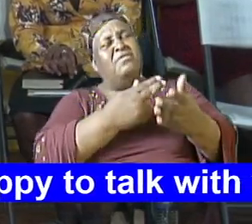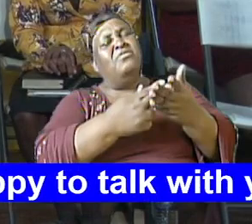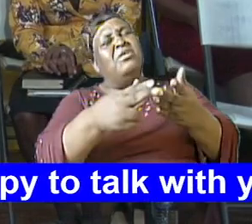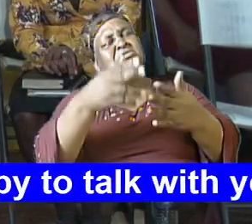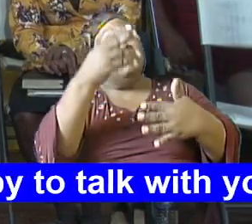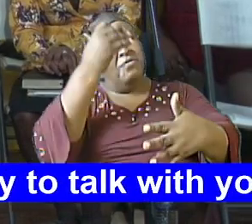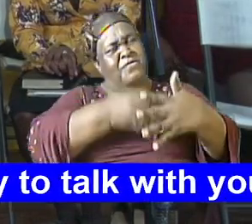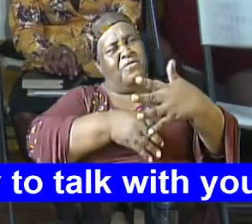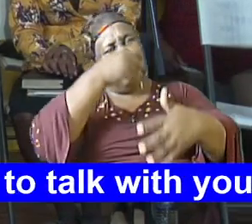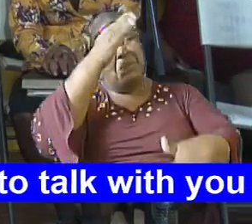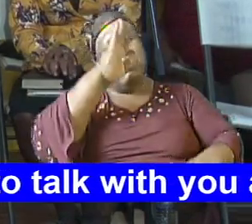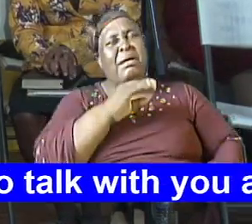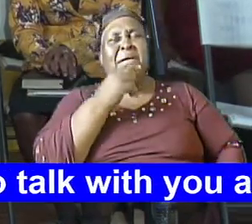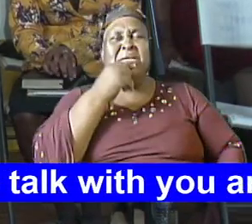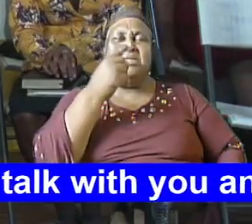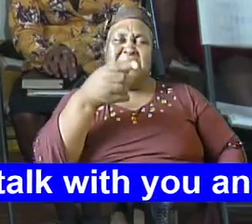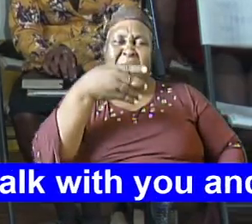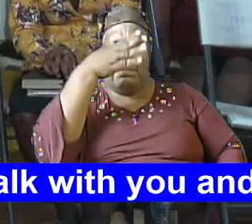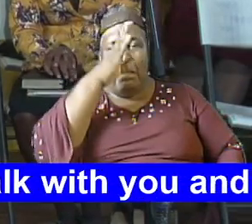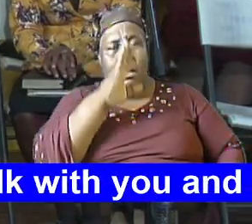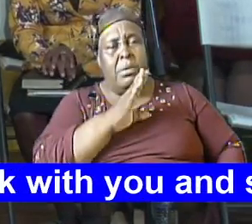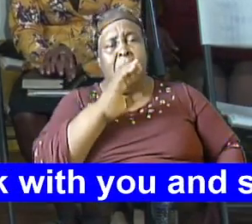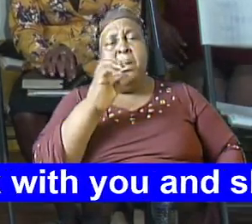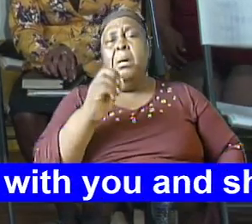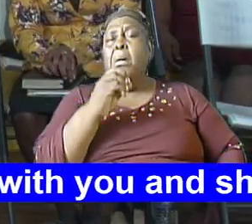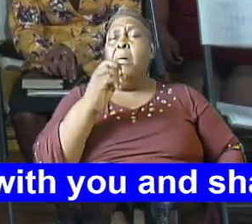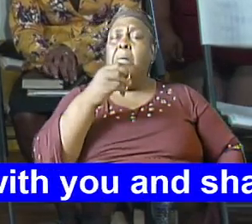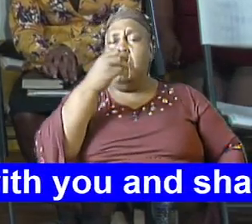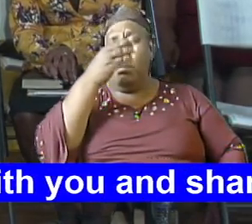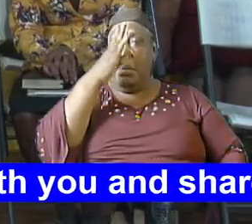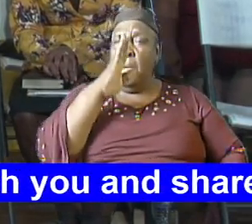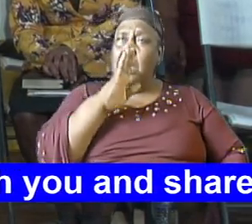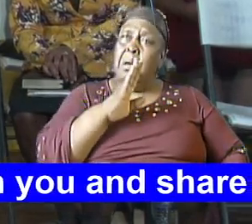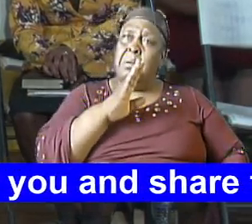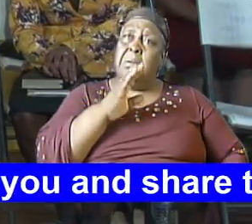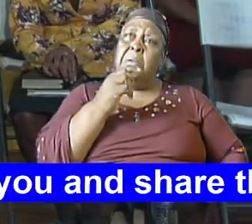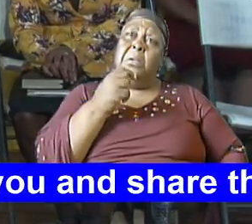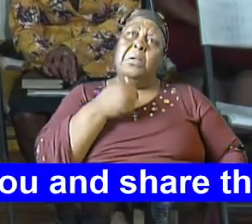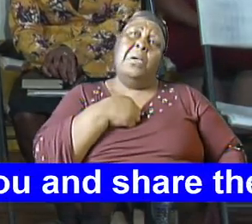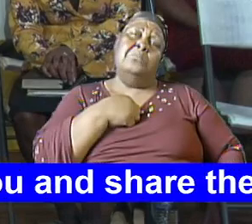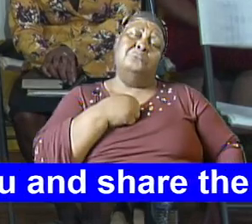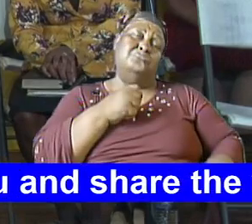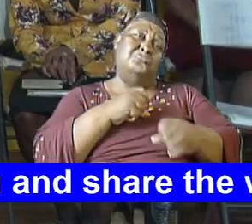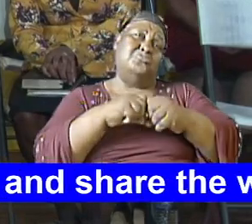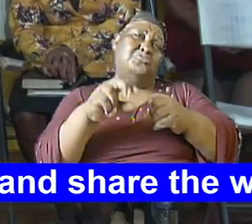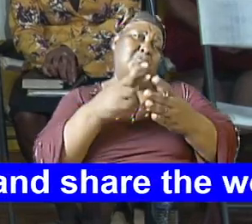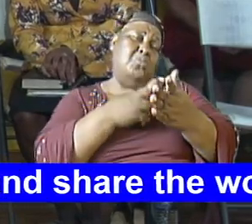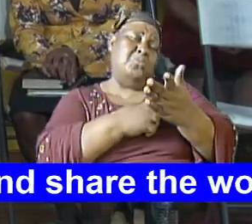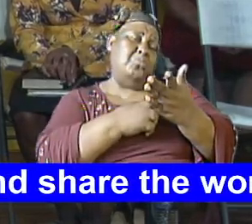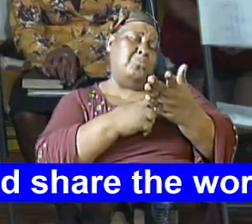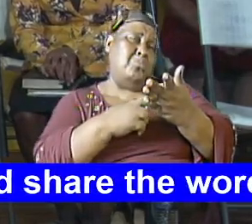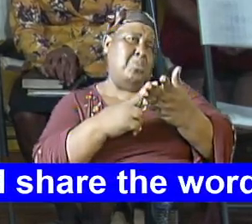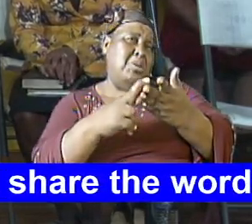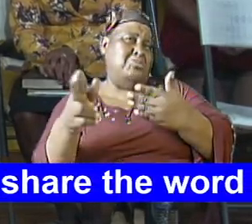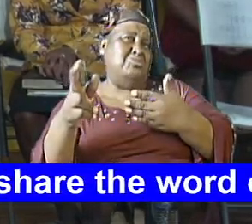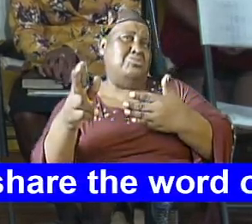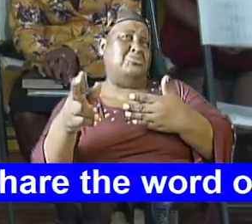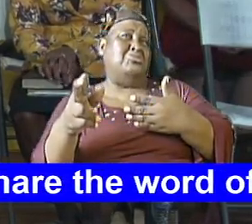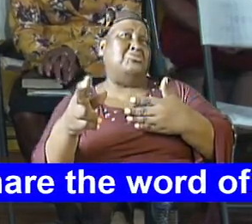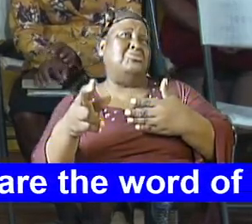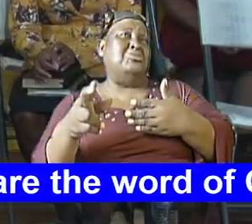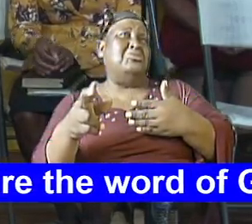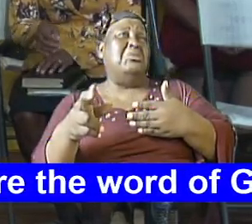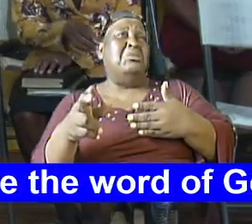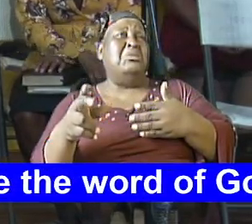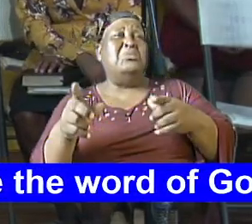before God and say, oh God, I am so righteous. I'm